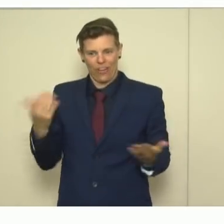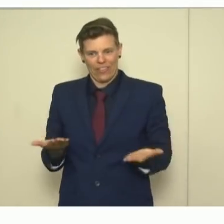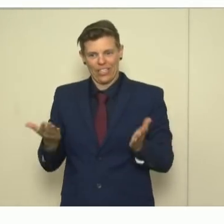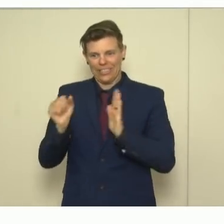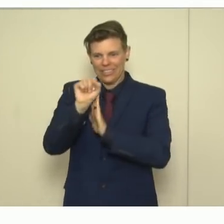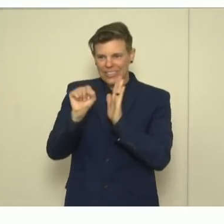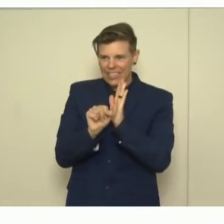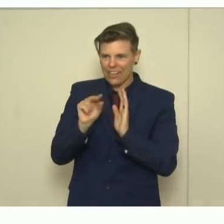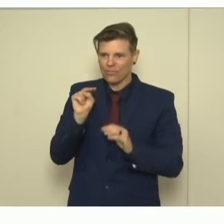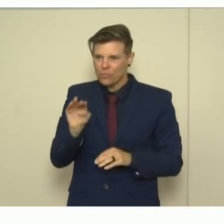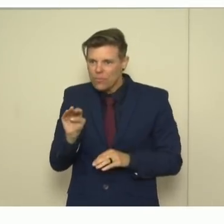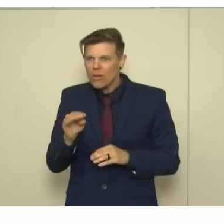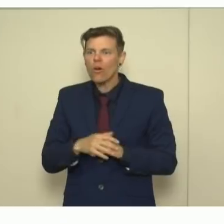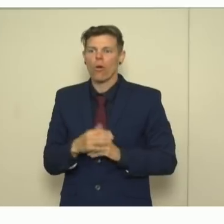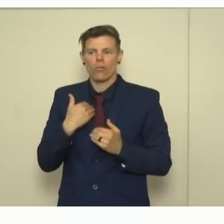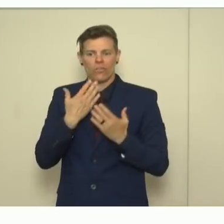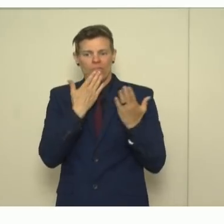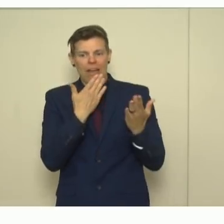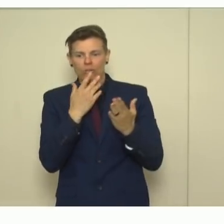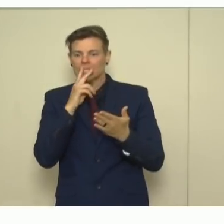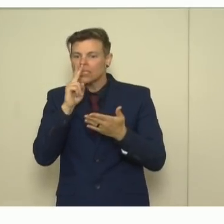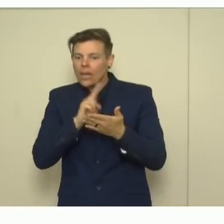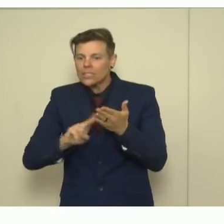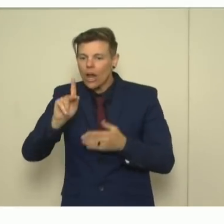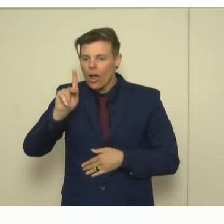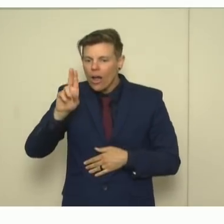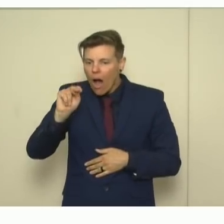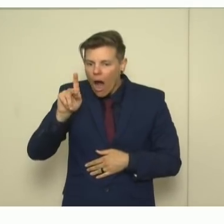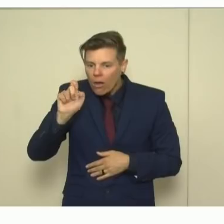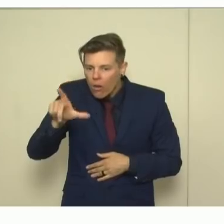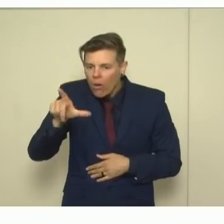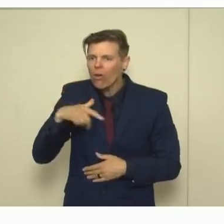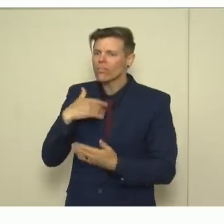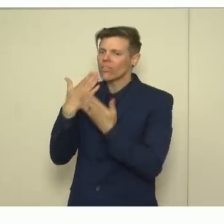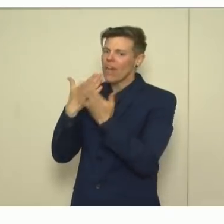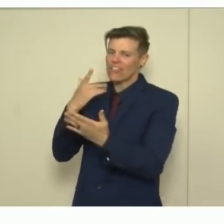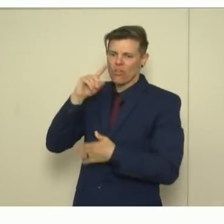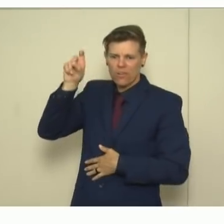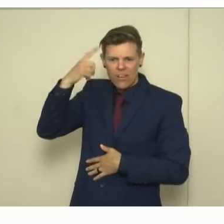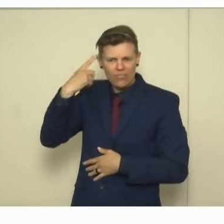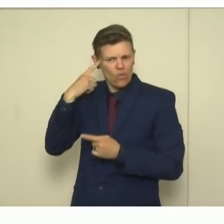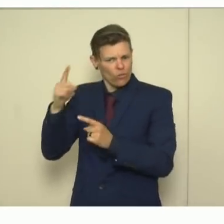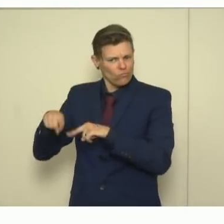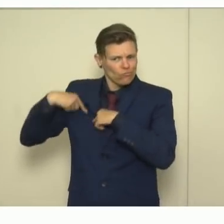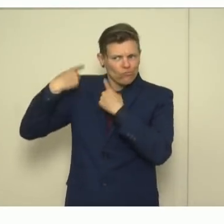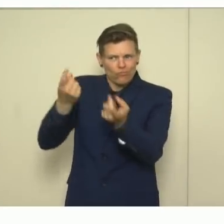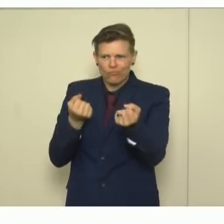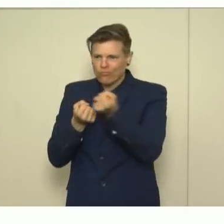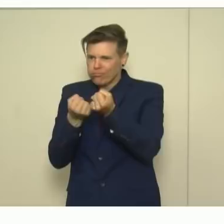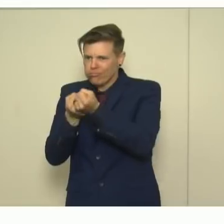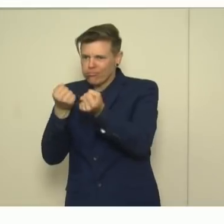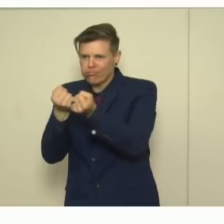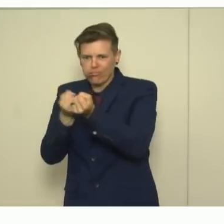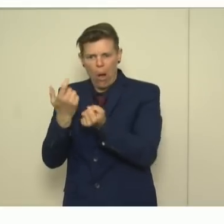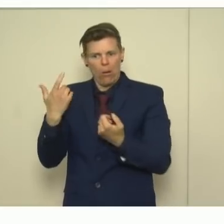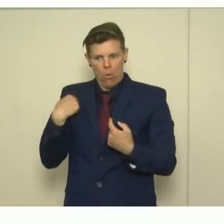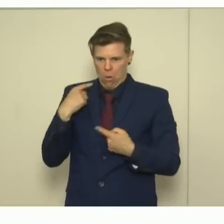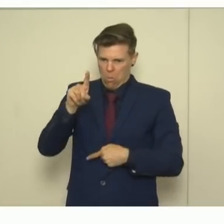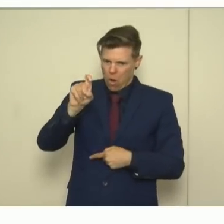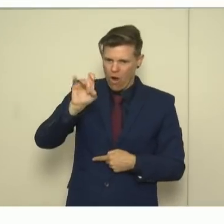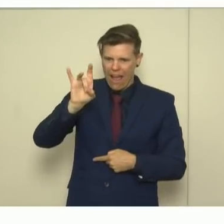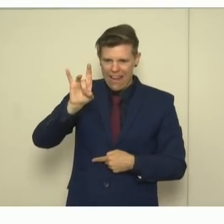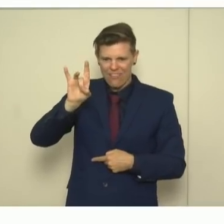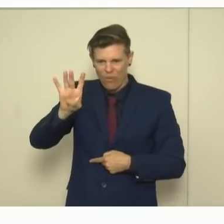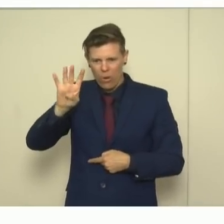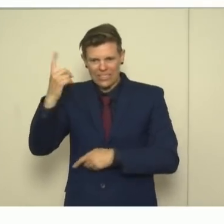last 184 days, relentlessly, I might add. Next slide. This is our gating criteria. We have all